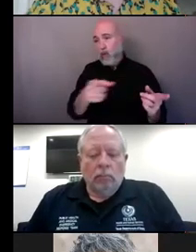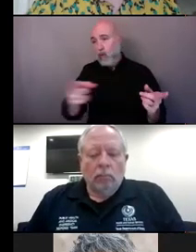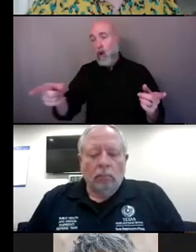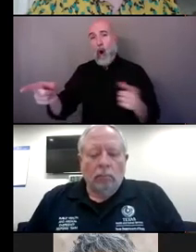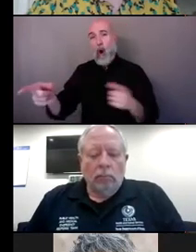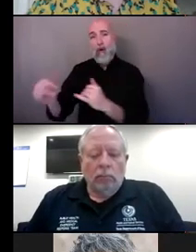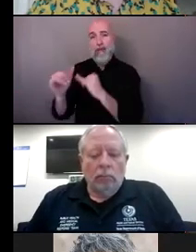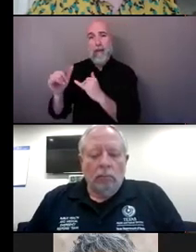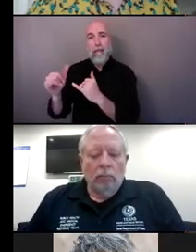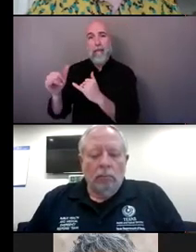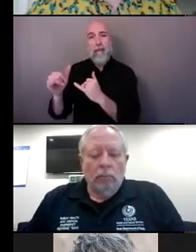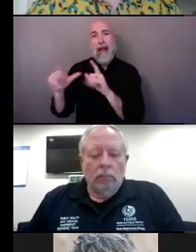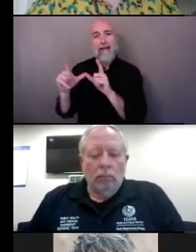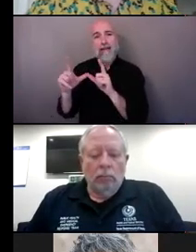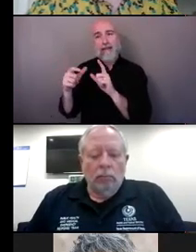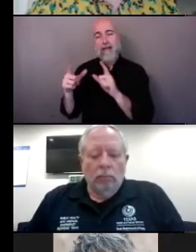HHSC